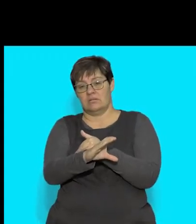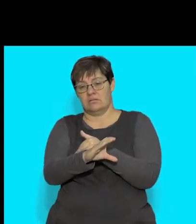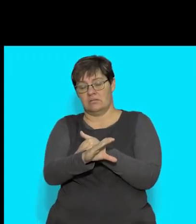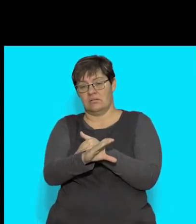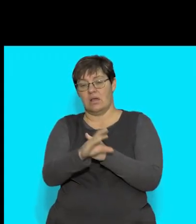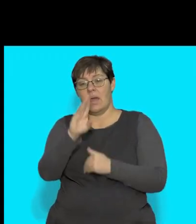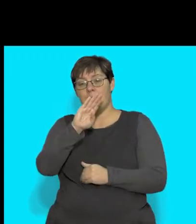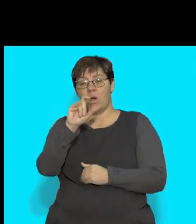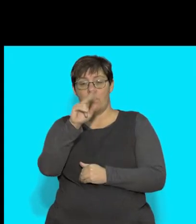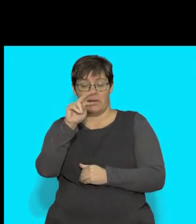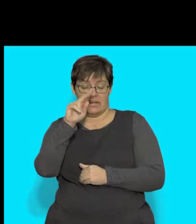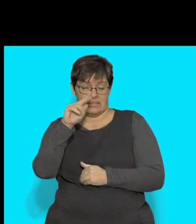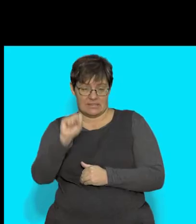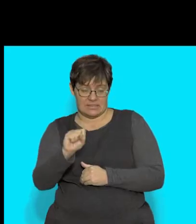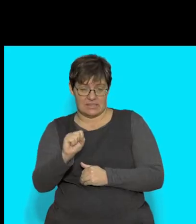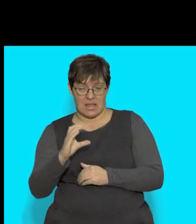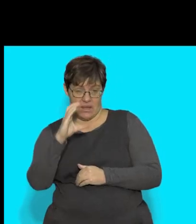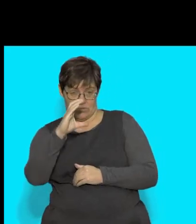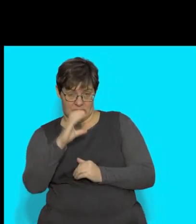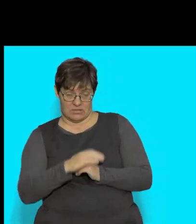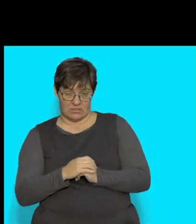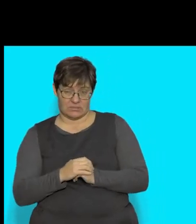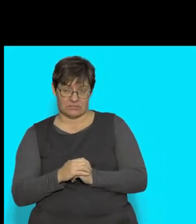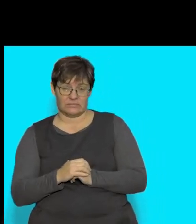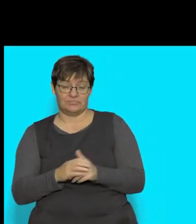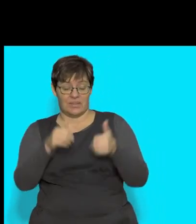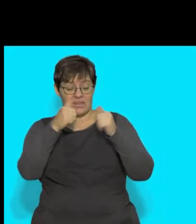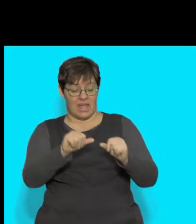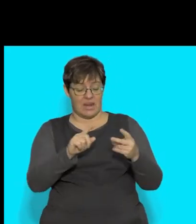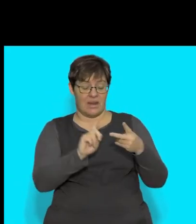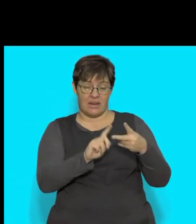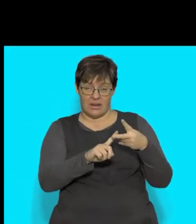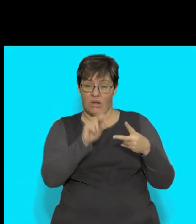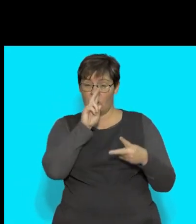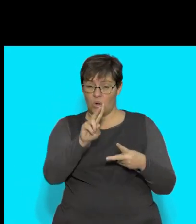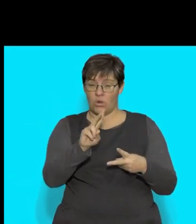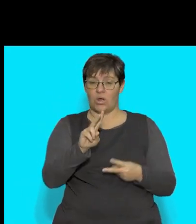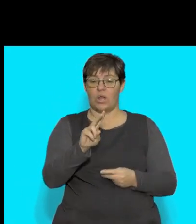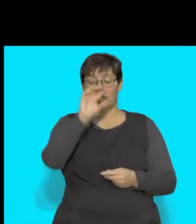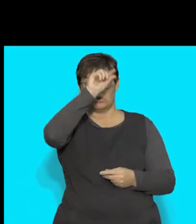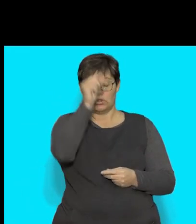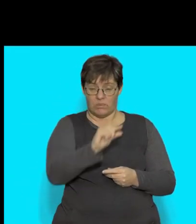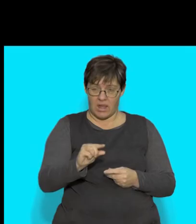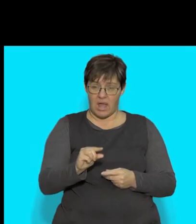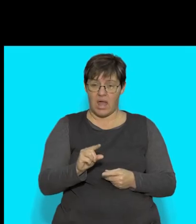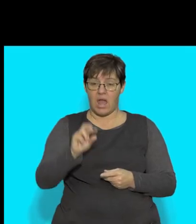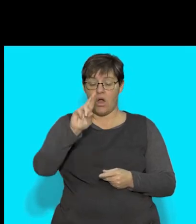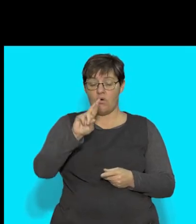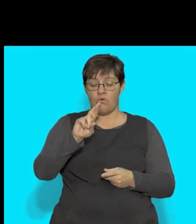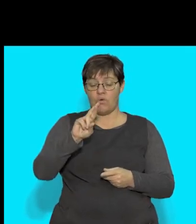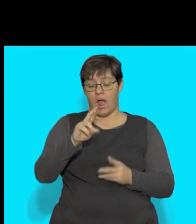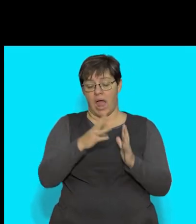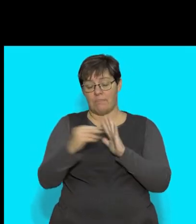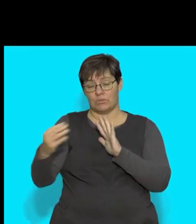the Bowman's capsule. Then afterwards, we looked at the process of tubular